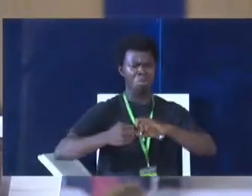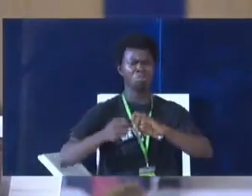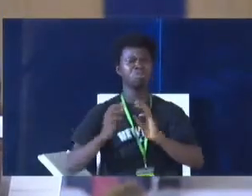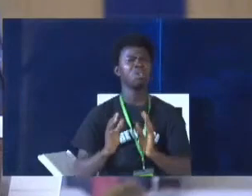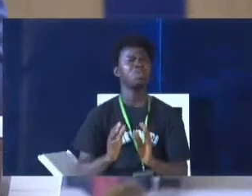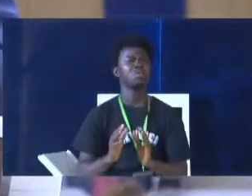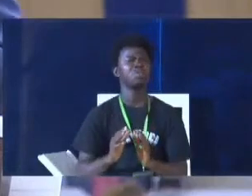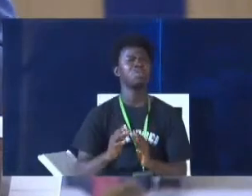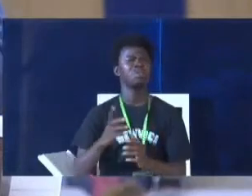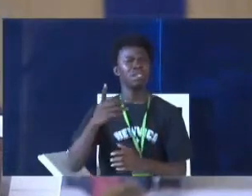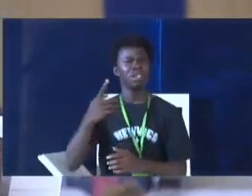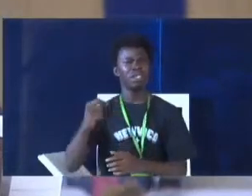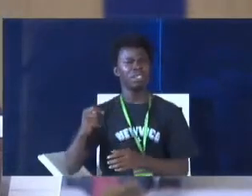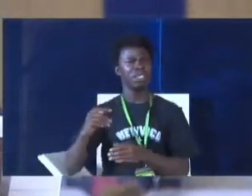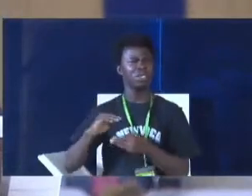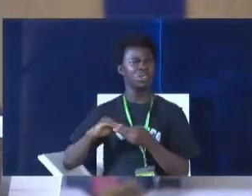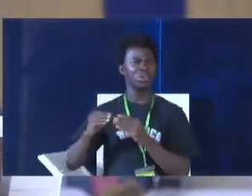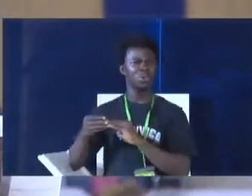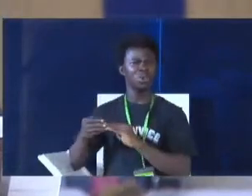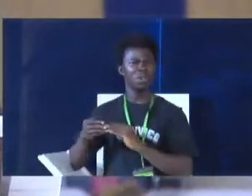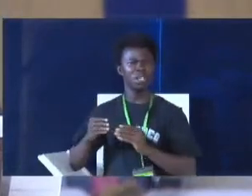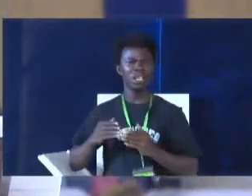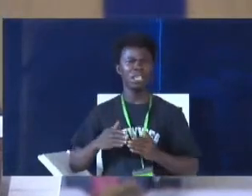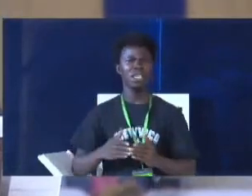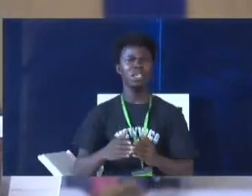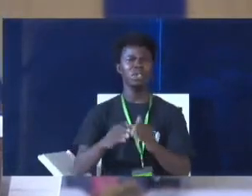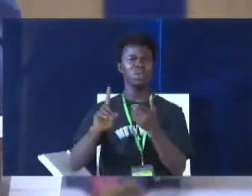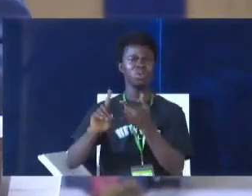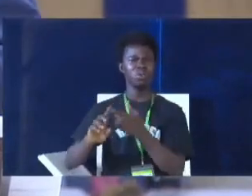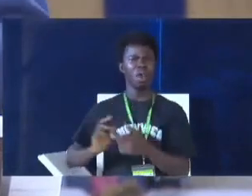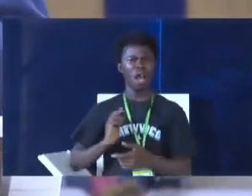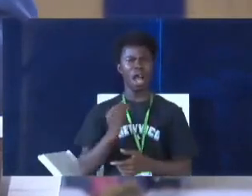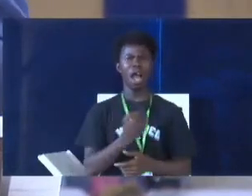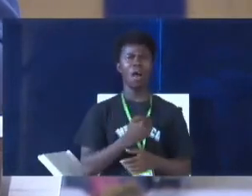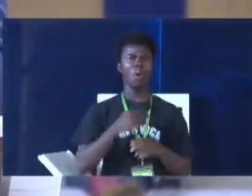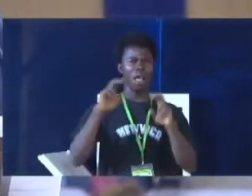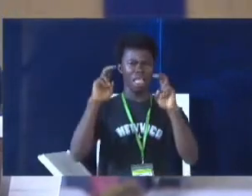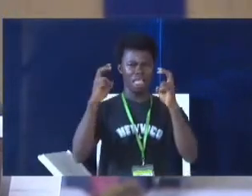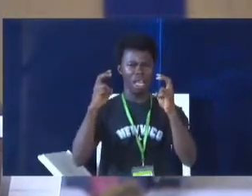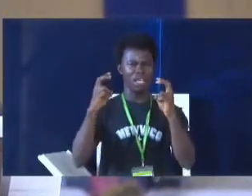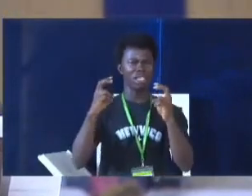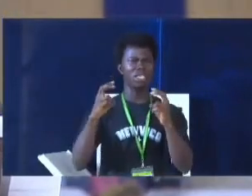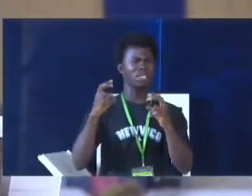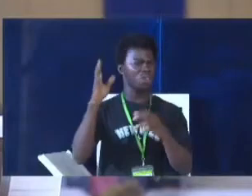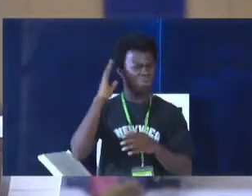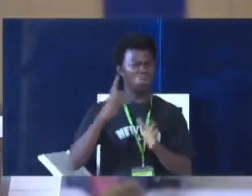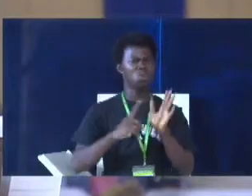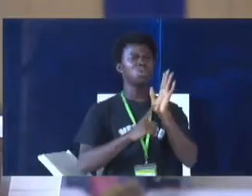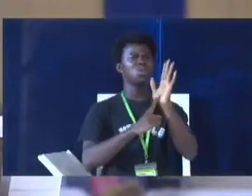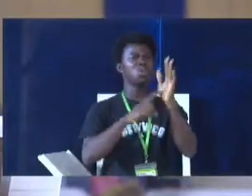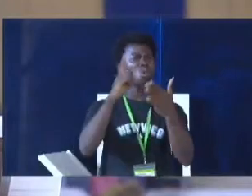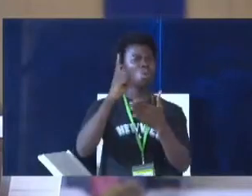The story leading to our text of this evening will reveal what we have just said.